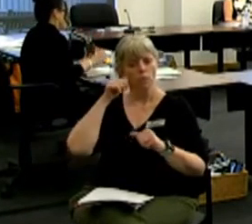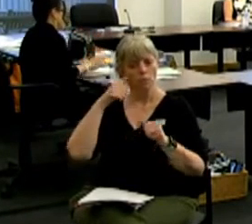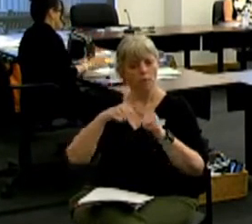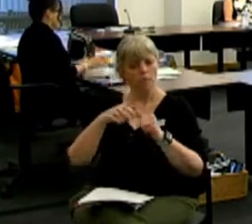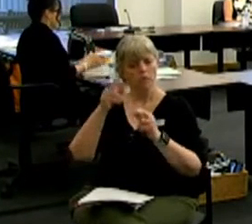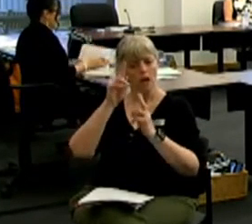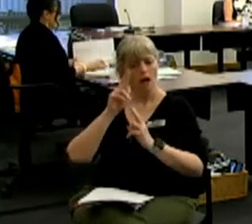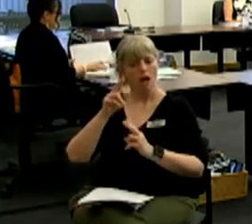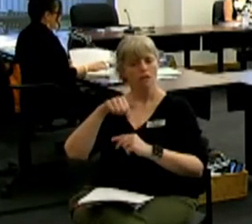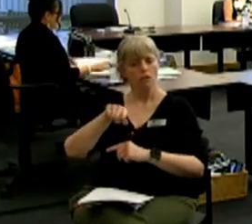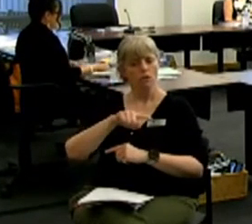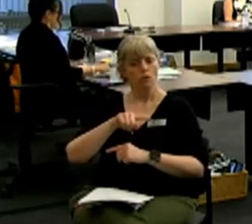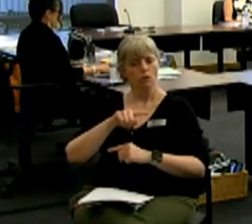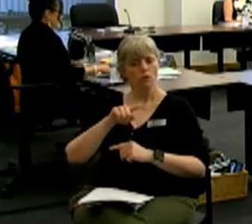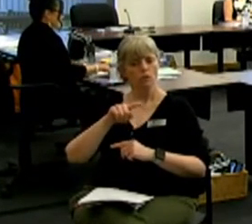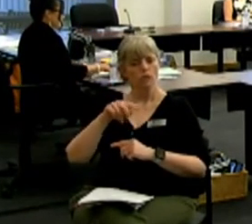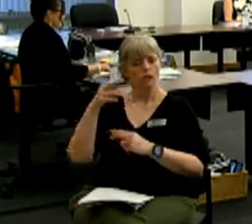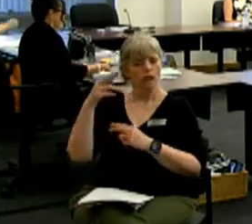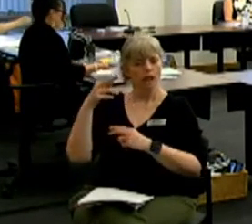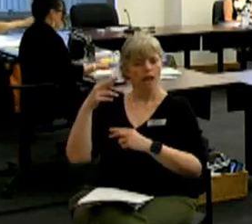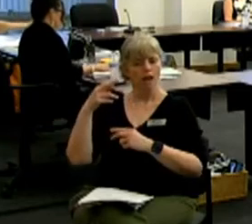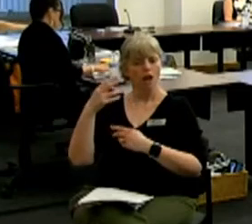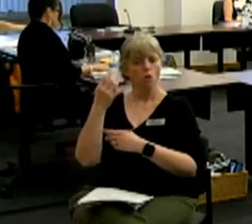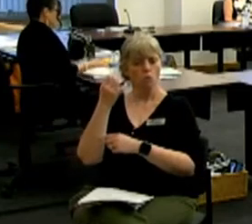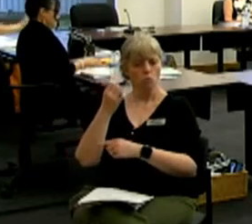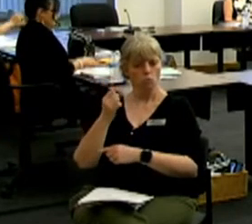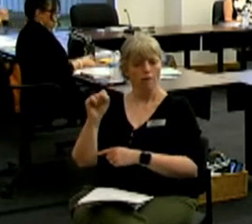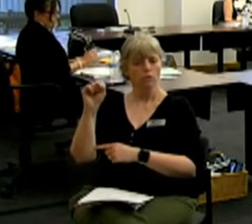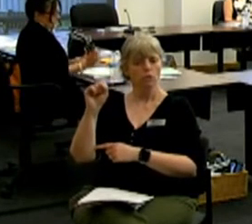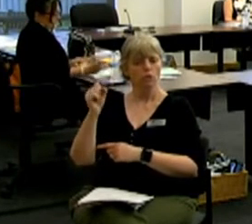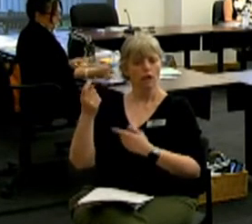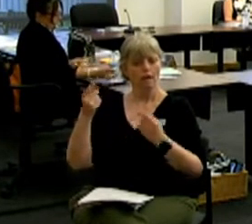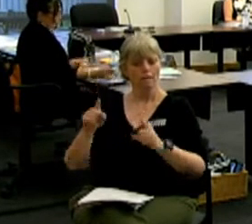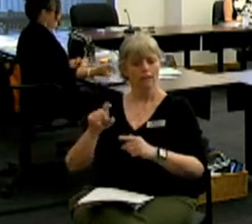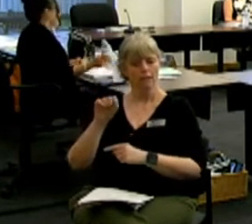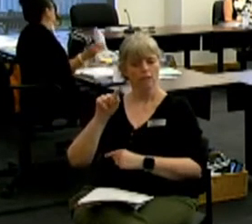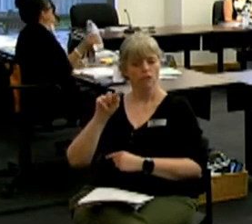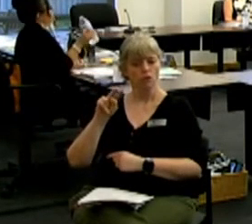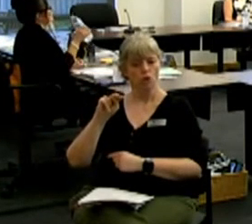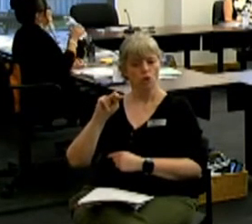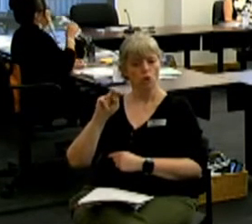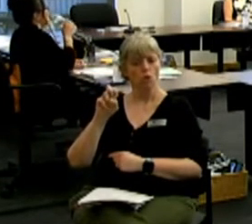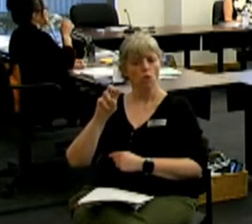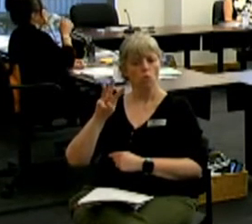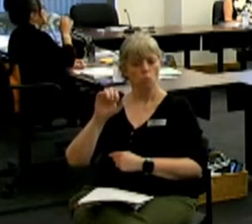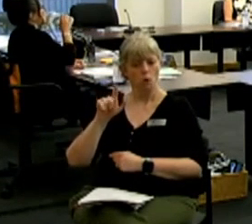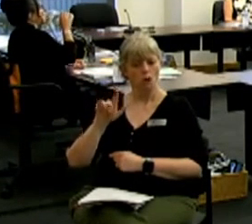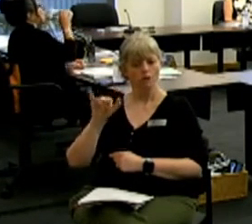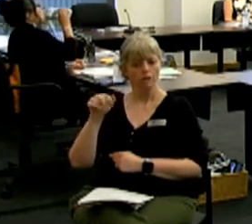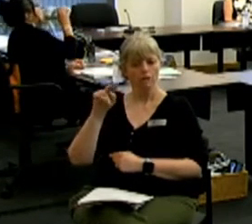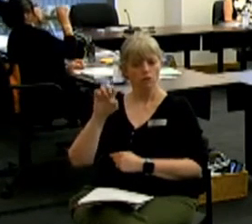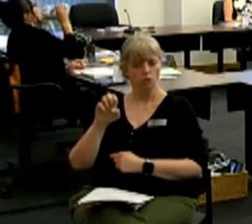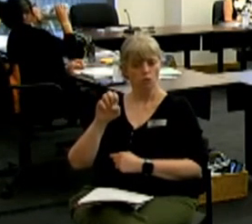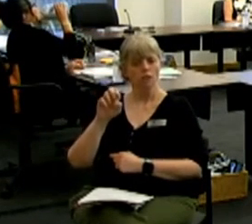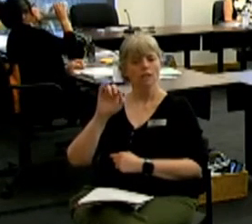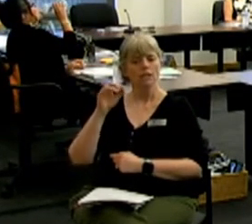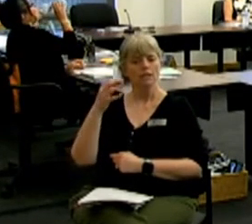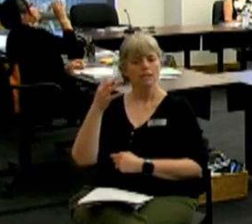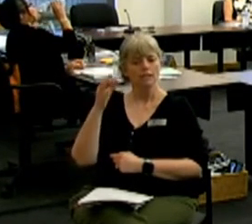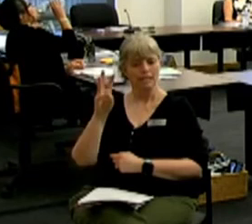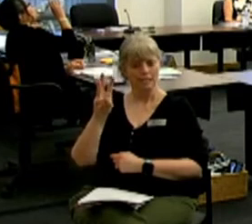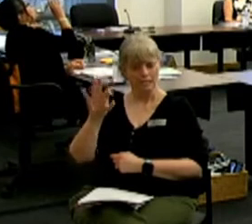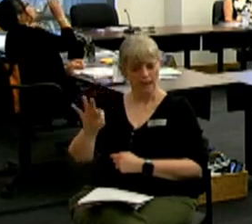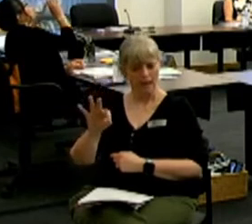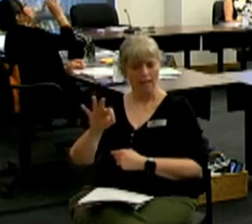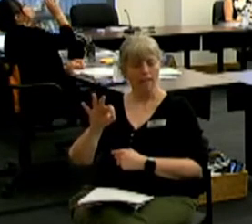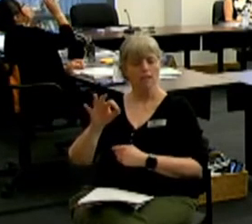to honor the historic and revolutionary events that occurred at the Stonewall Inn in June 1969,